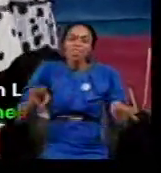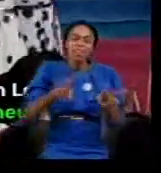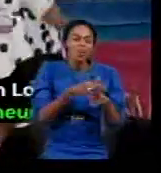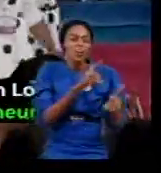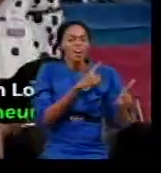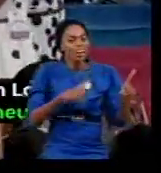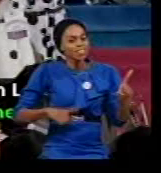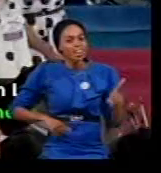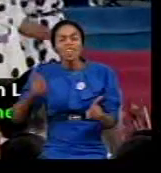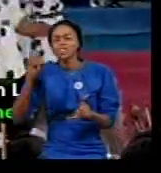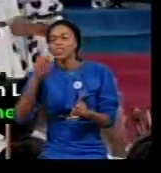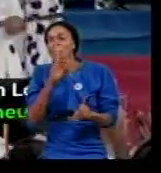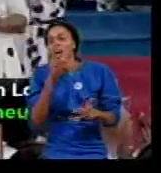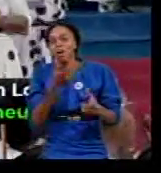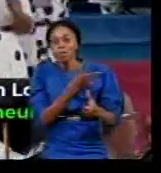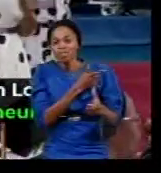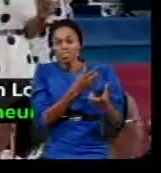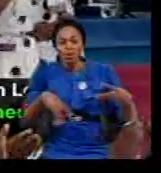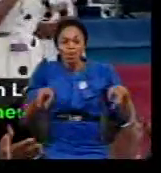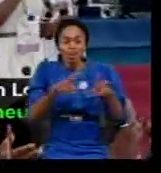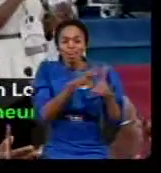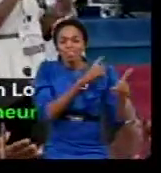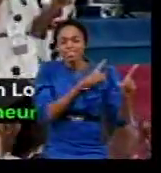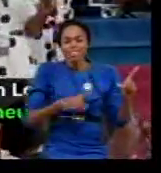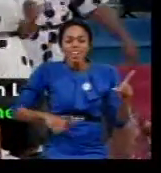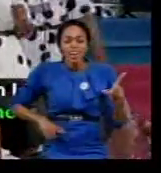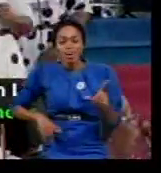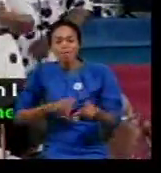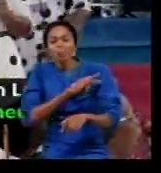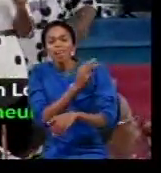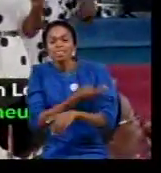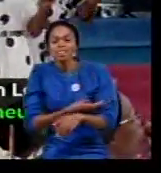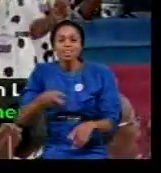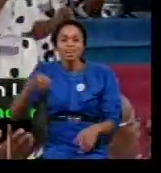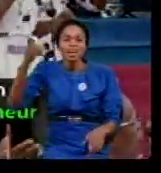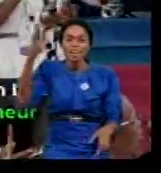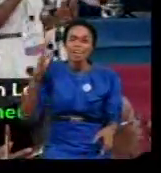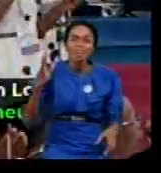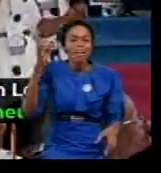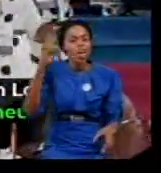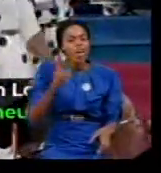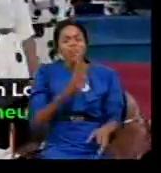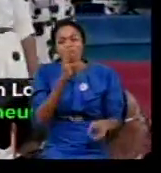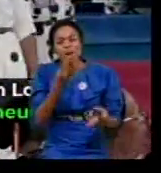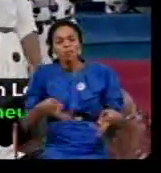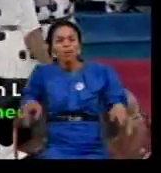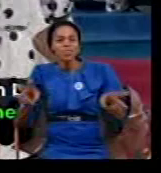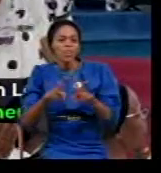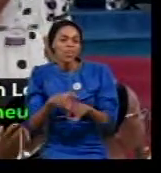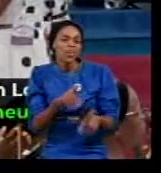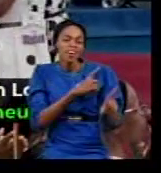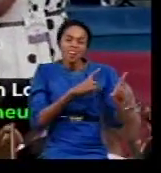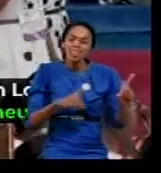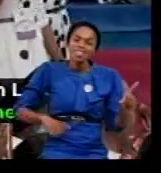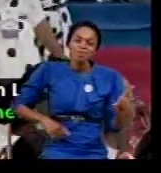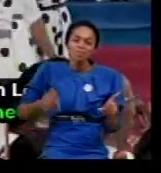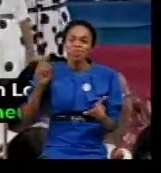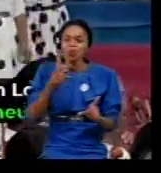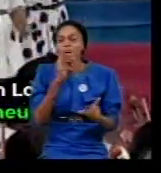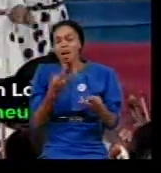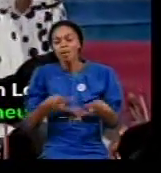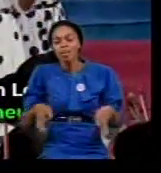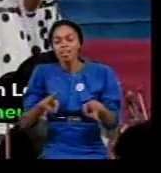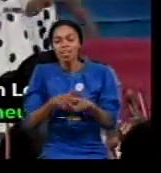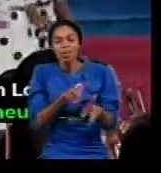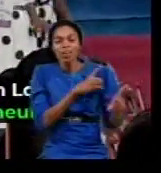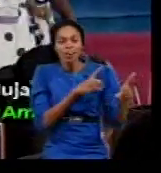then Gideon built an altar there unto the Lord, and called it Jehovah Shalom. Unto this day it is yet in Ophrah